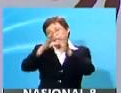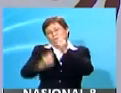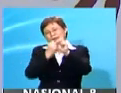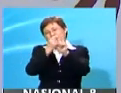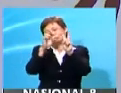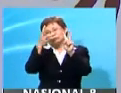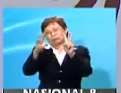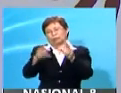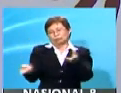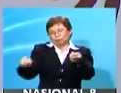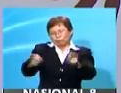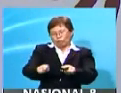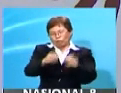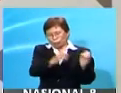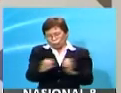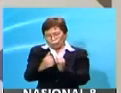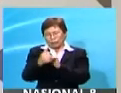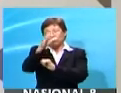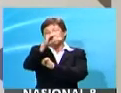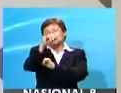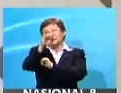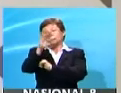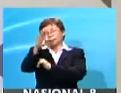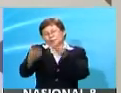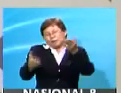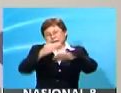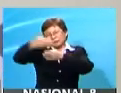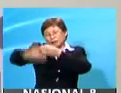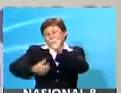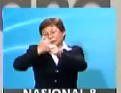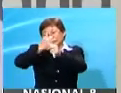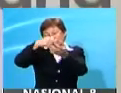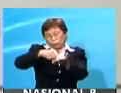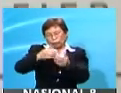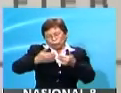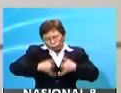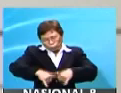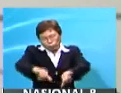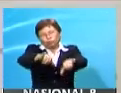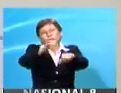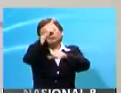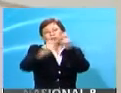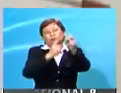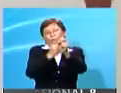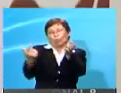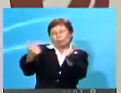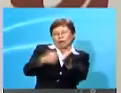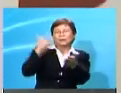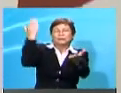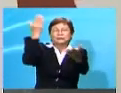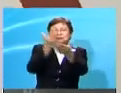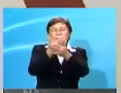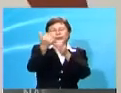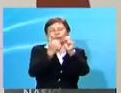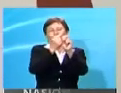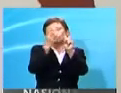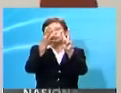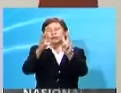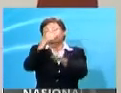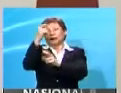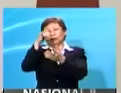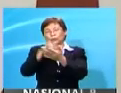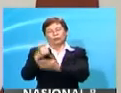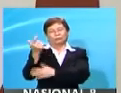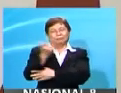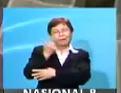jelas beliau kontrak penganjuran bersama CIMB yang dijangka tamat tahun ini akan diteruskan untuk tempoh setahun lagi sehingga 2016 justeru beliau